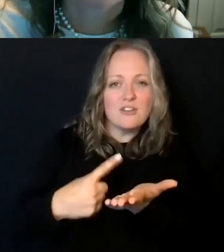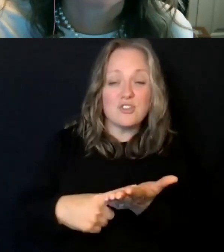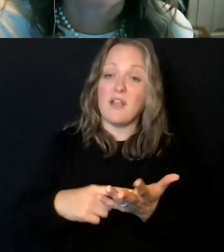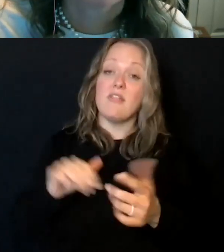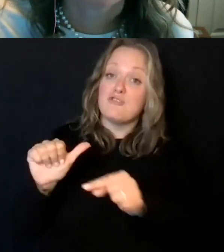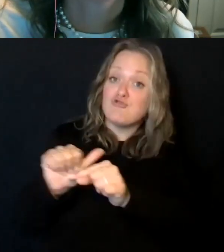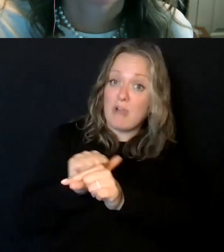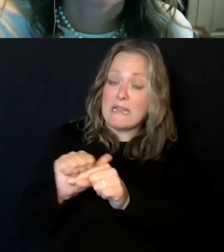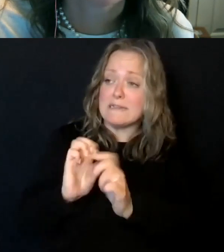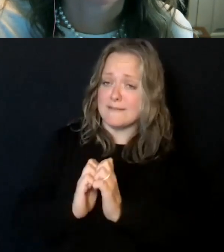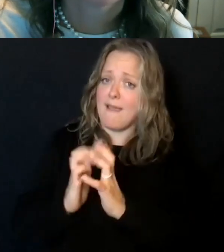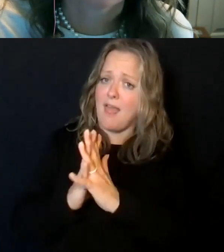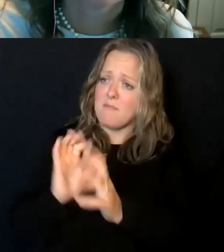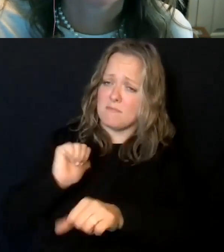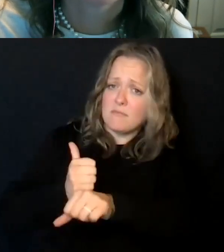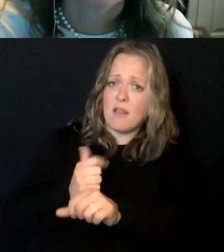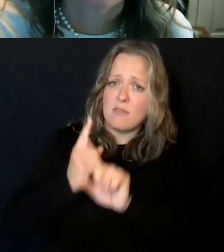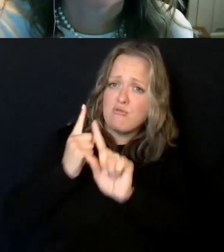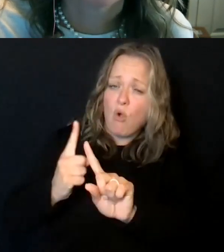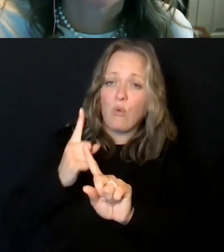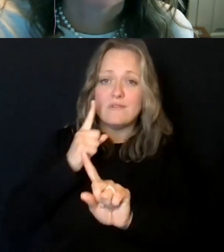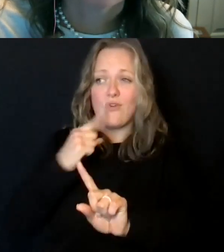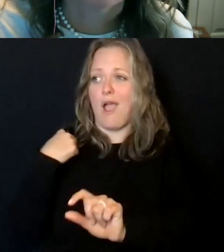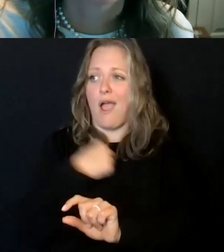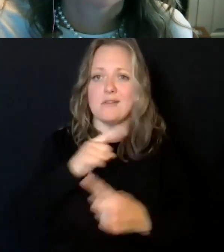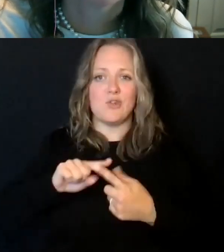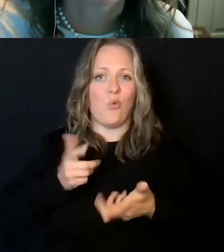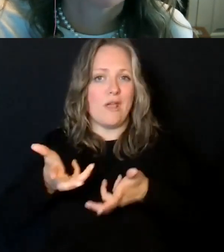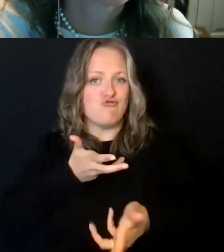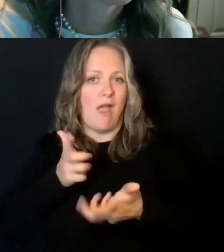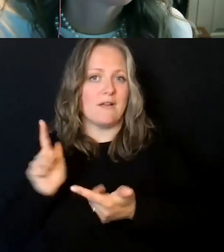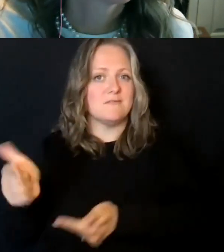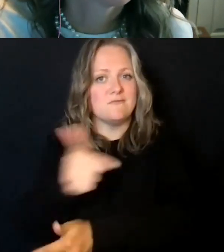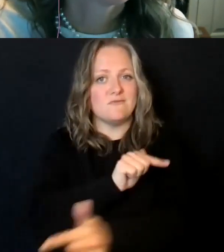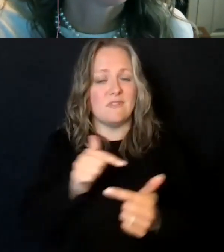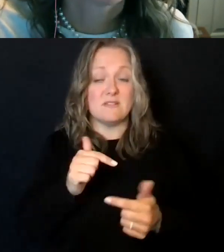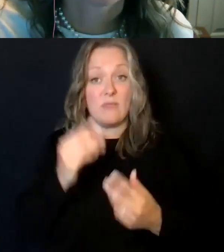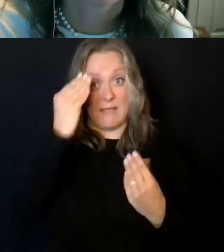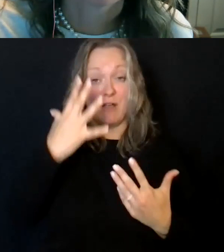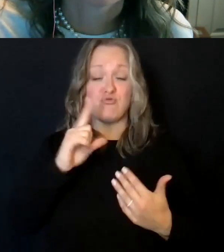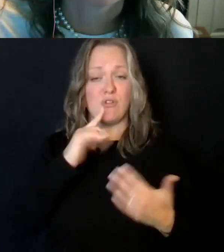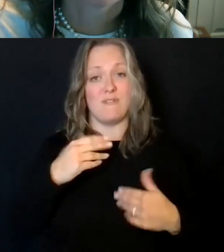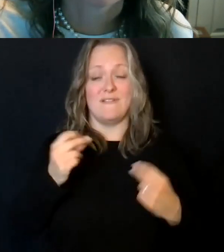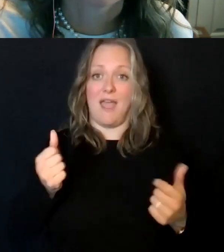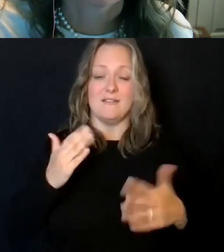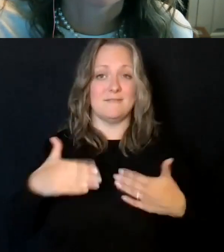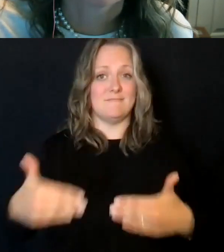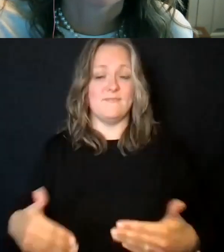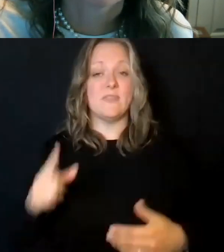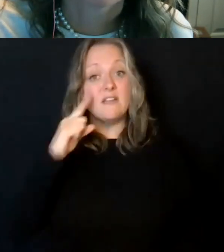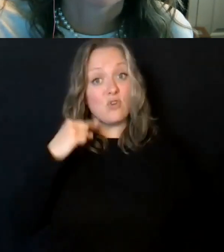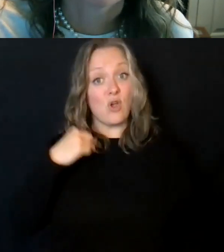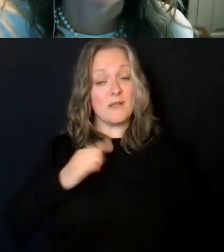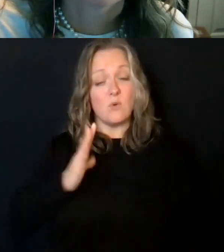very interactive. So the information actually moves pretty fast. And for me, when I went through the